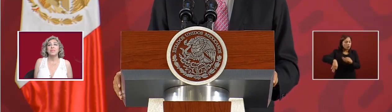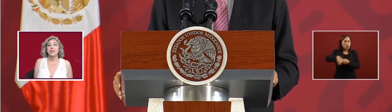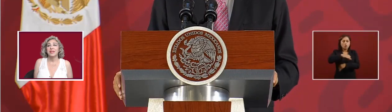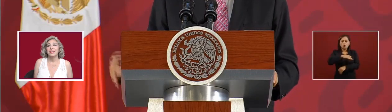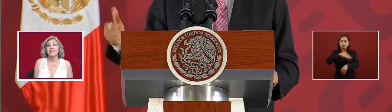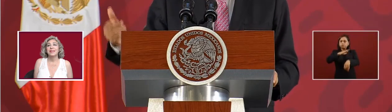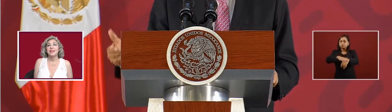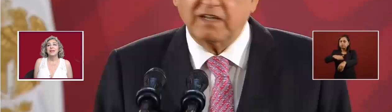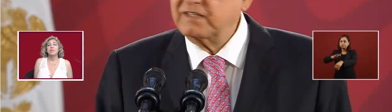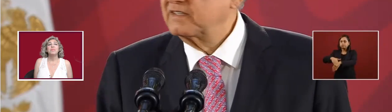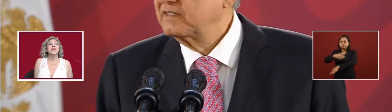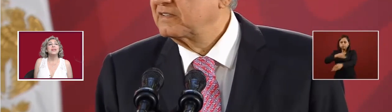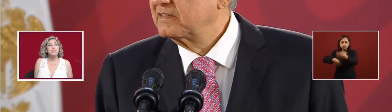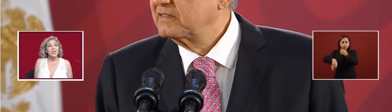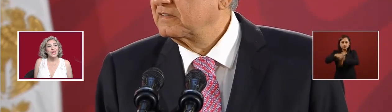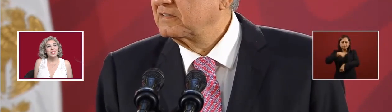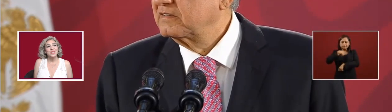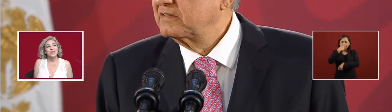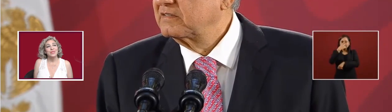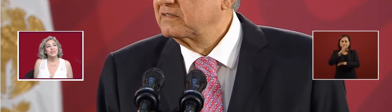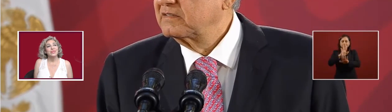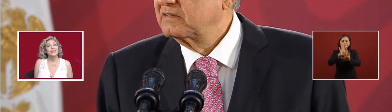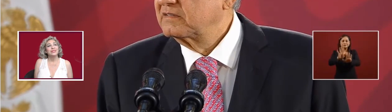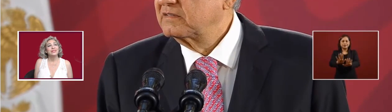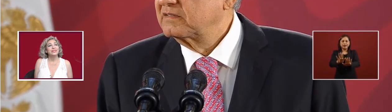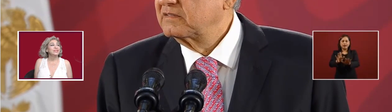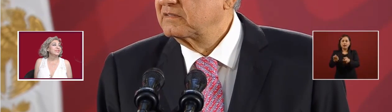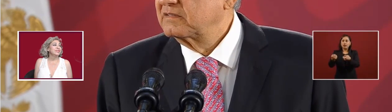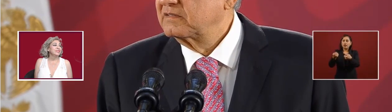them manipulate you